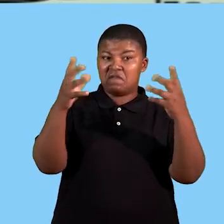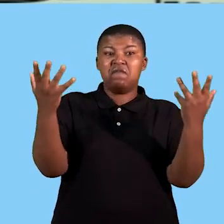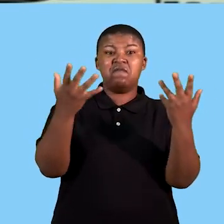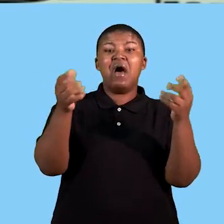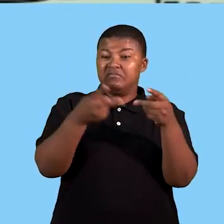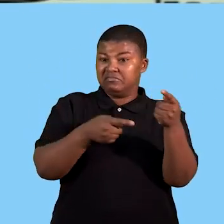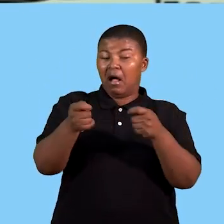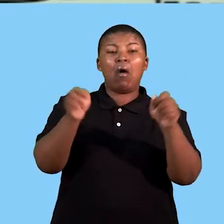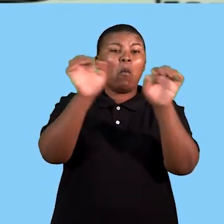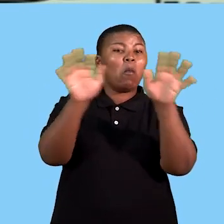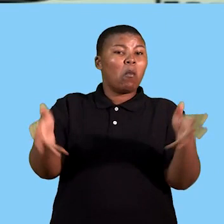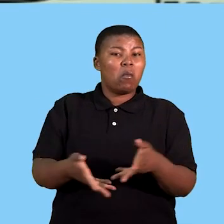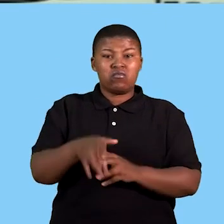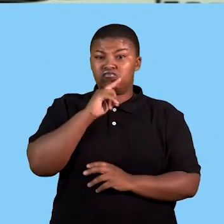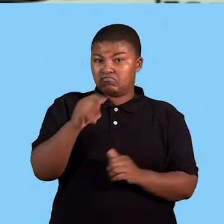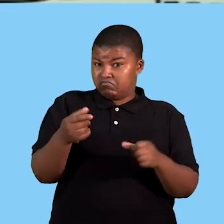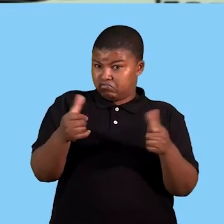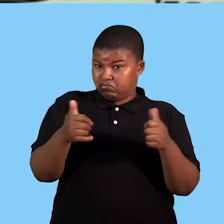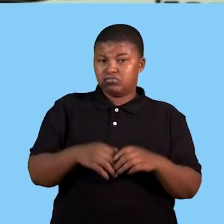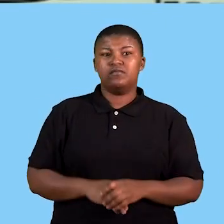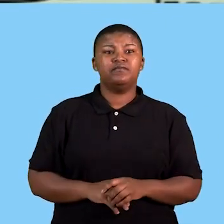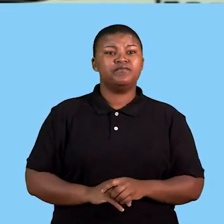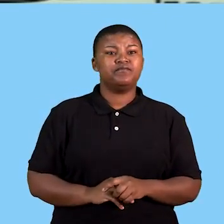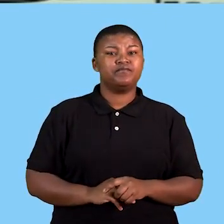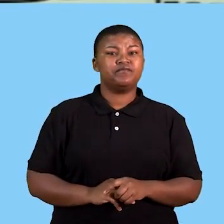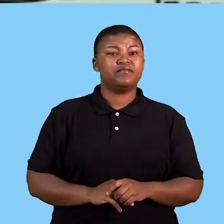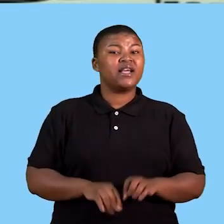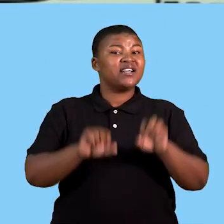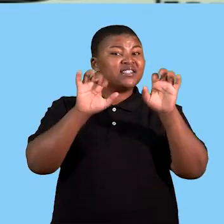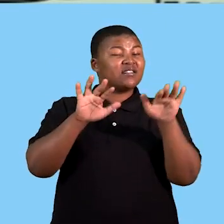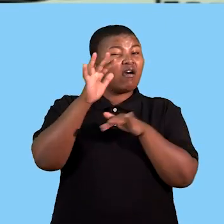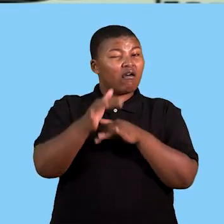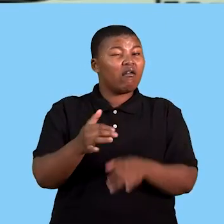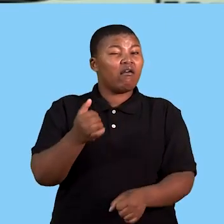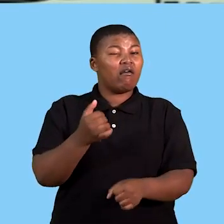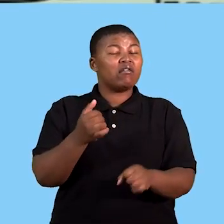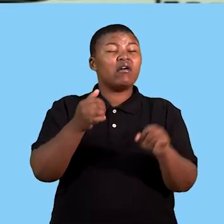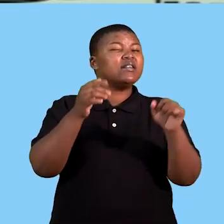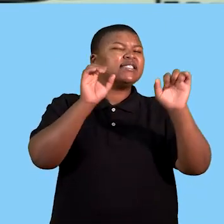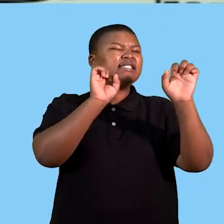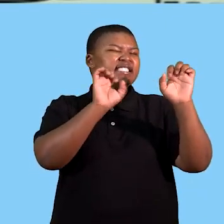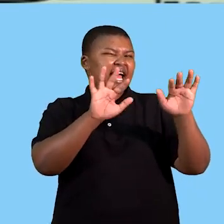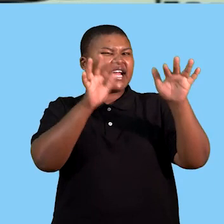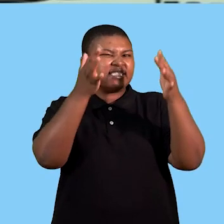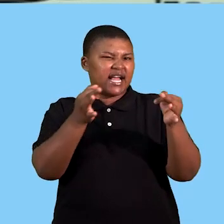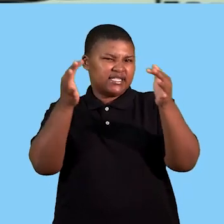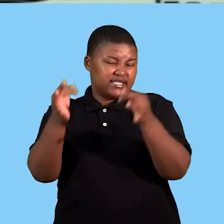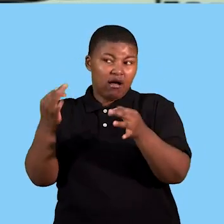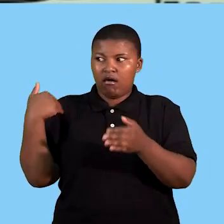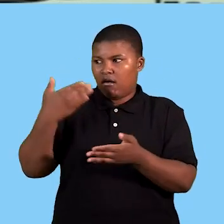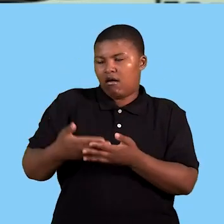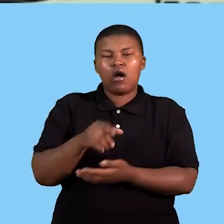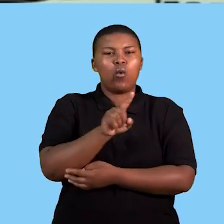world? And it's all down to the 10 decisions they made, critical decisions they made over the past 130